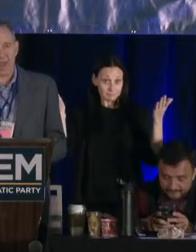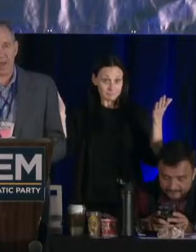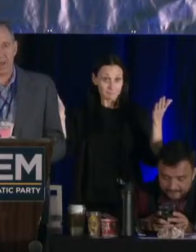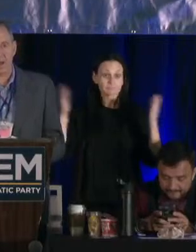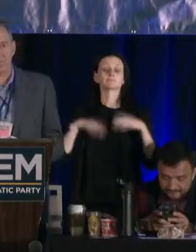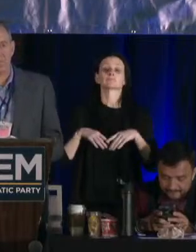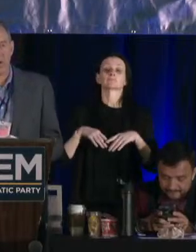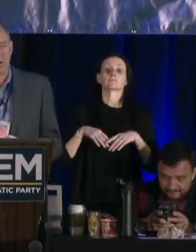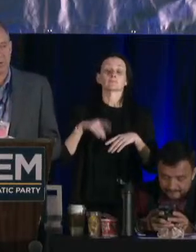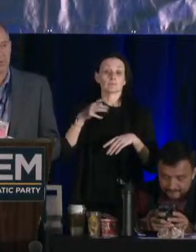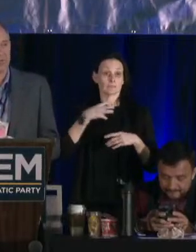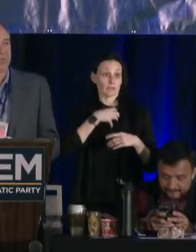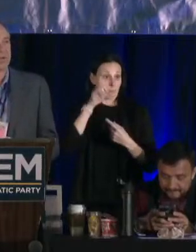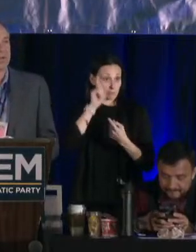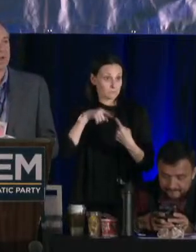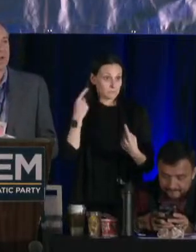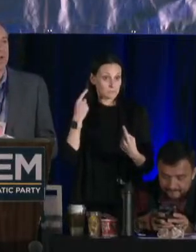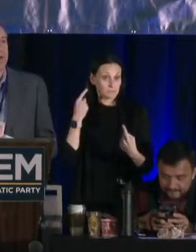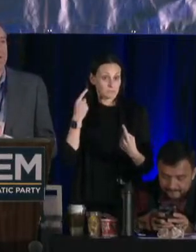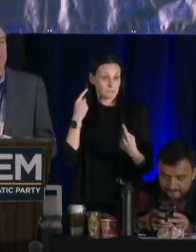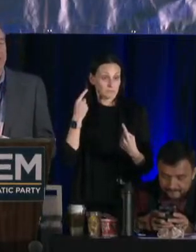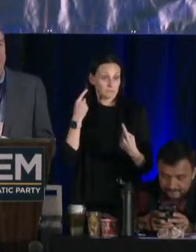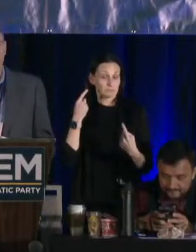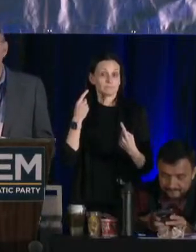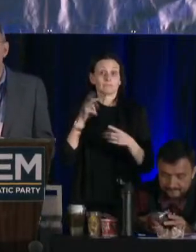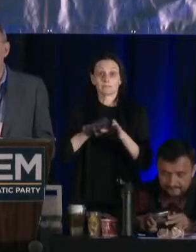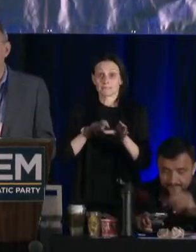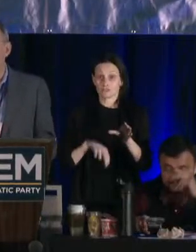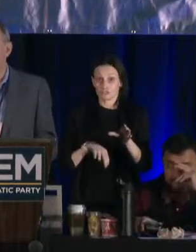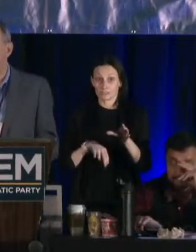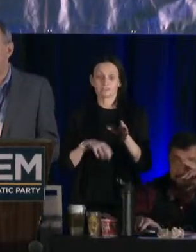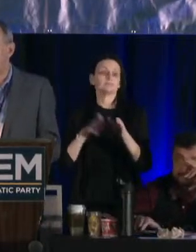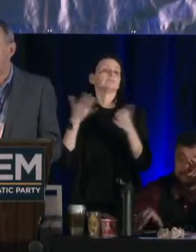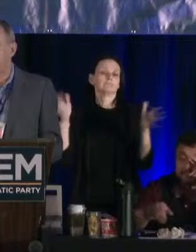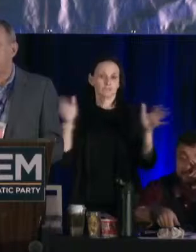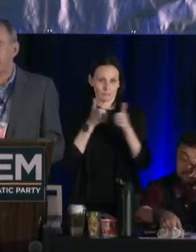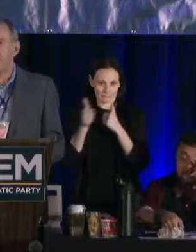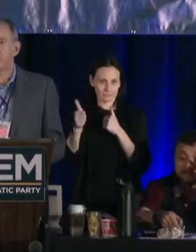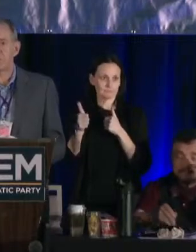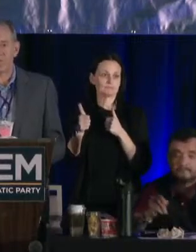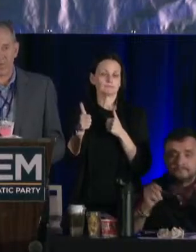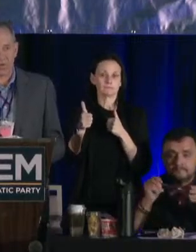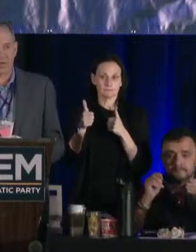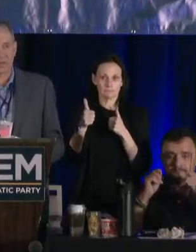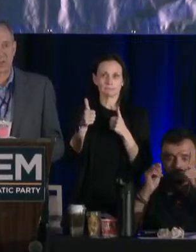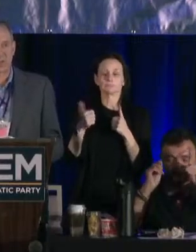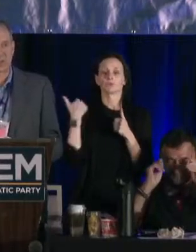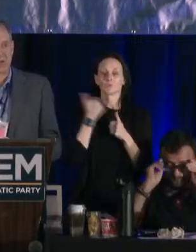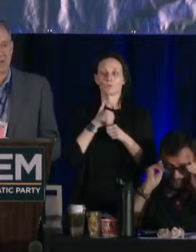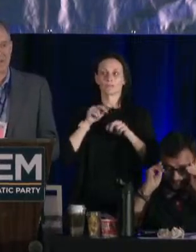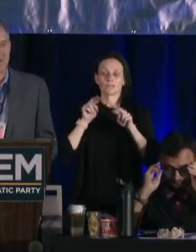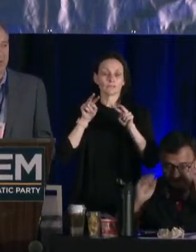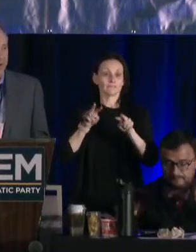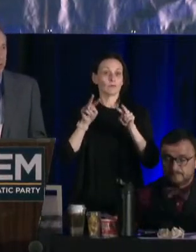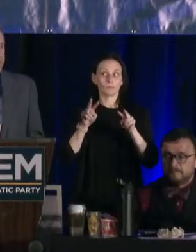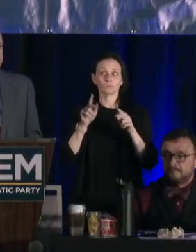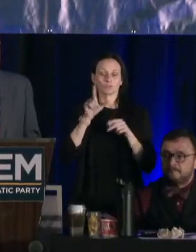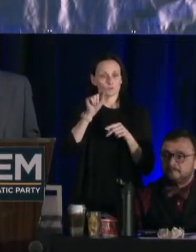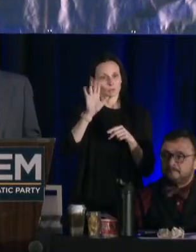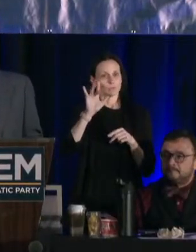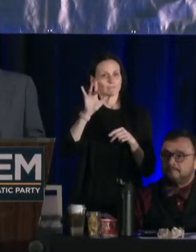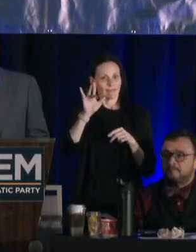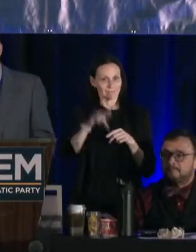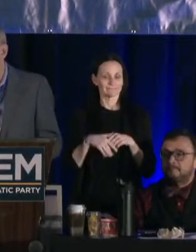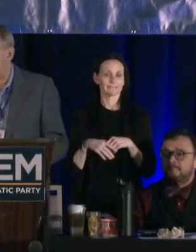Aye. Any opposed? Any abstentions? The motion is carried. We'll look forward to the